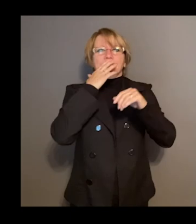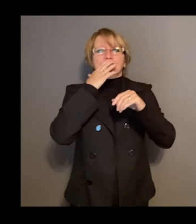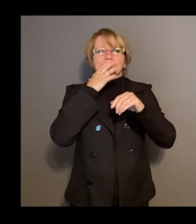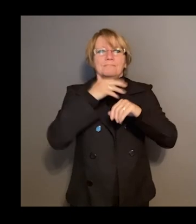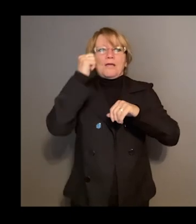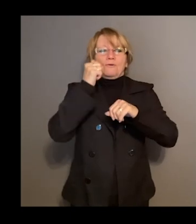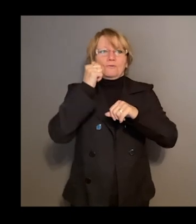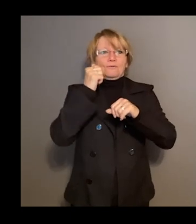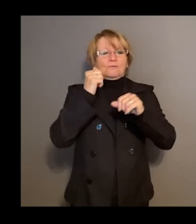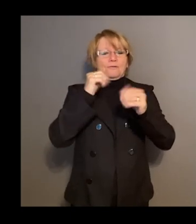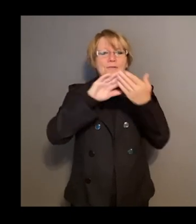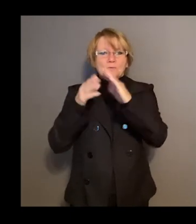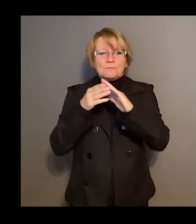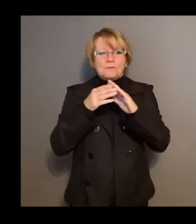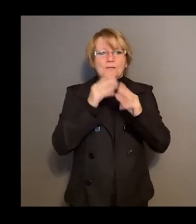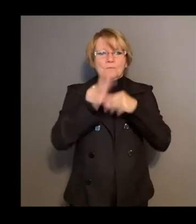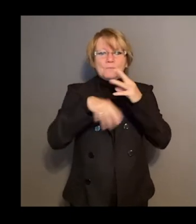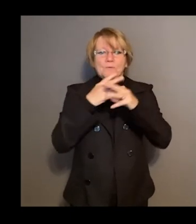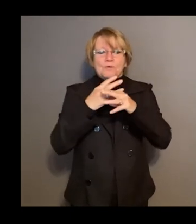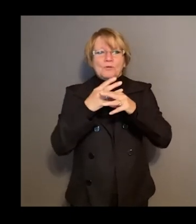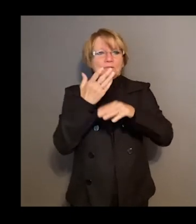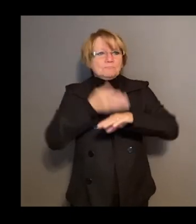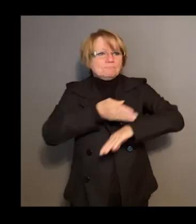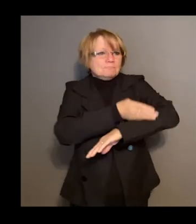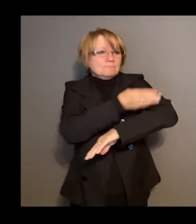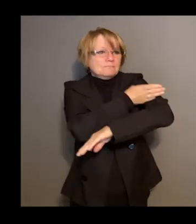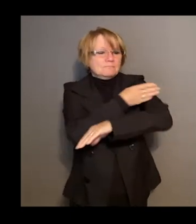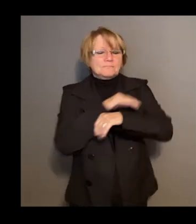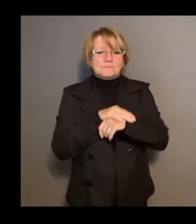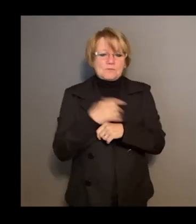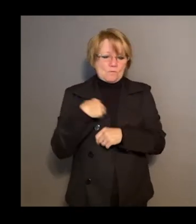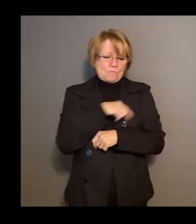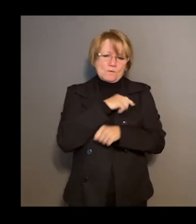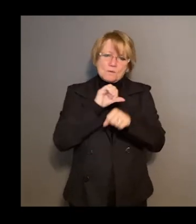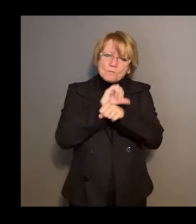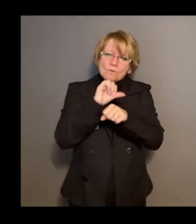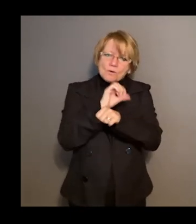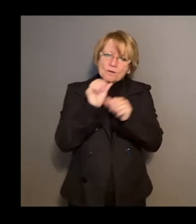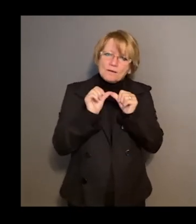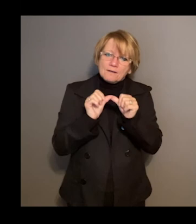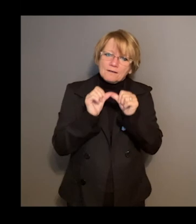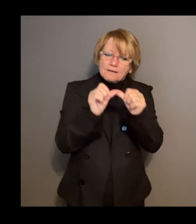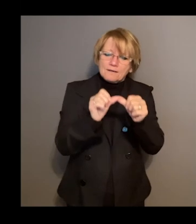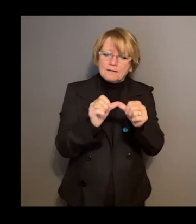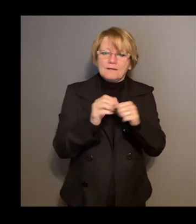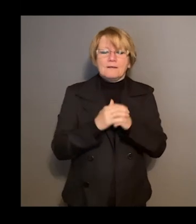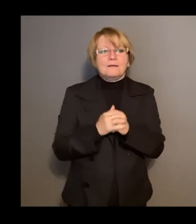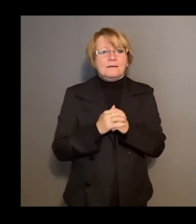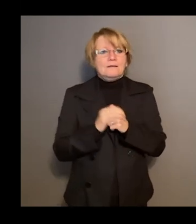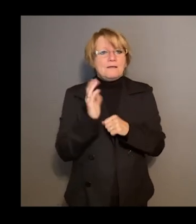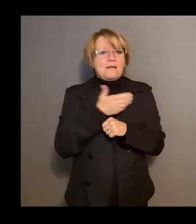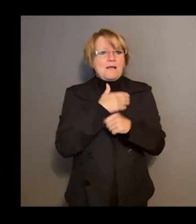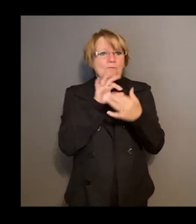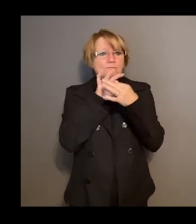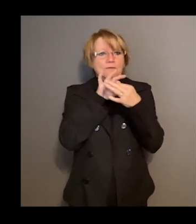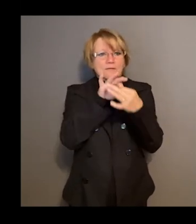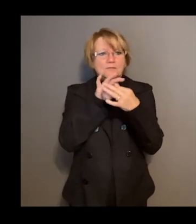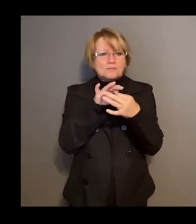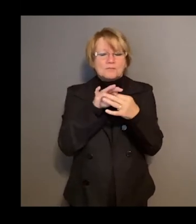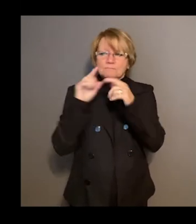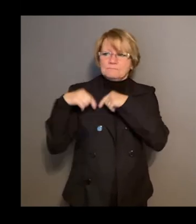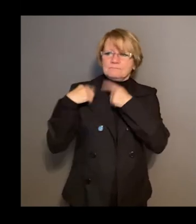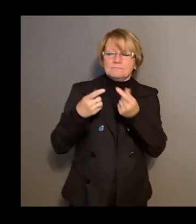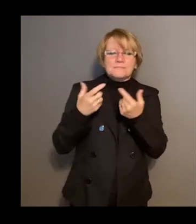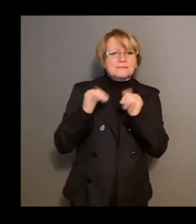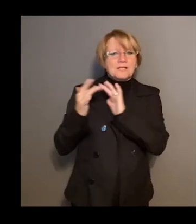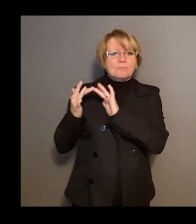good. And that's what our work is. That's why we work it tirelessly. But with our relationships, in engagement, we have stayed